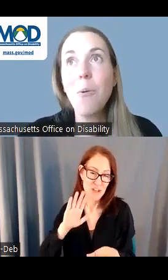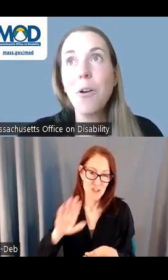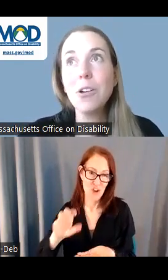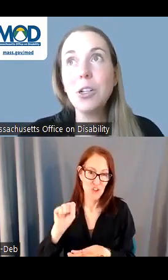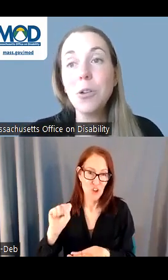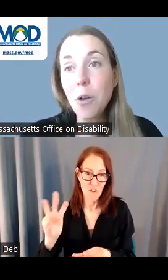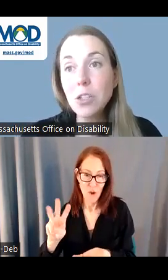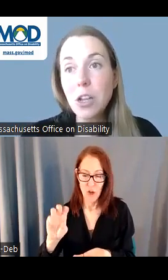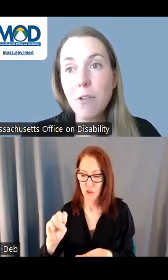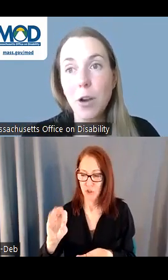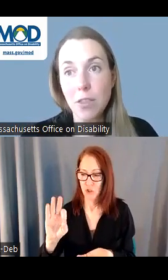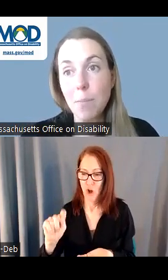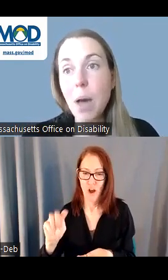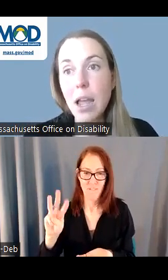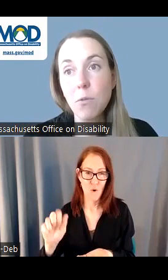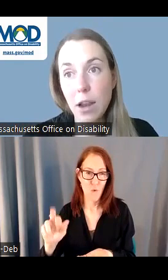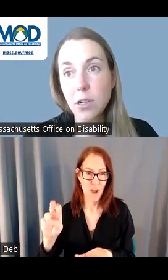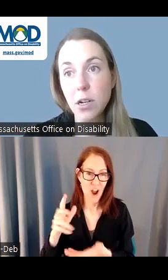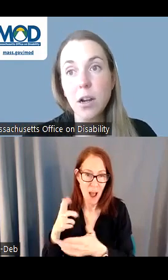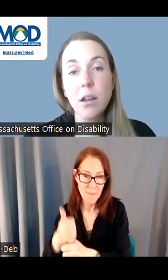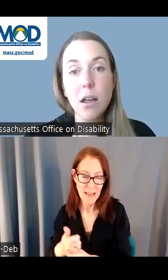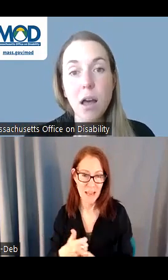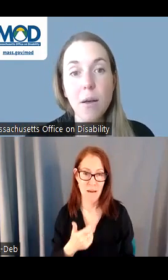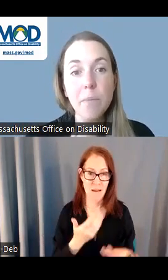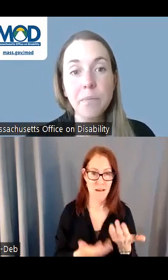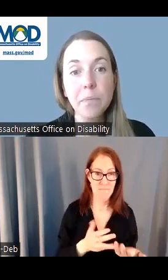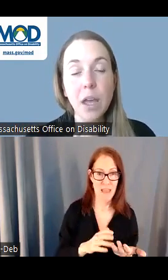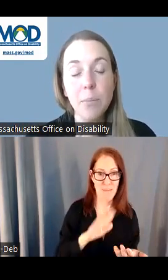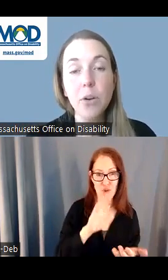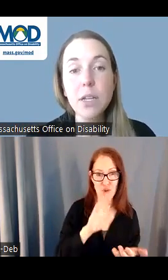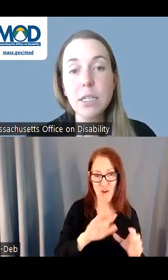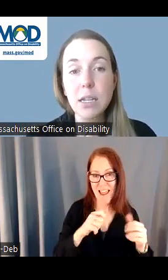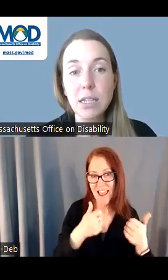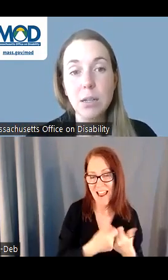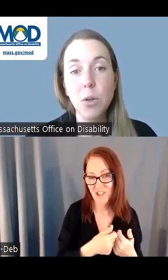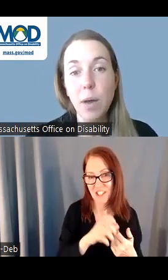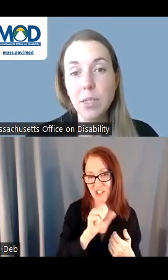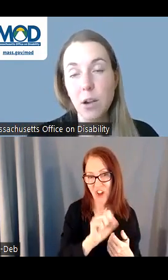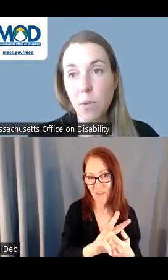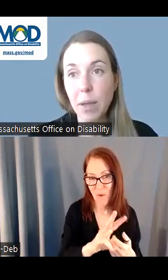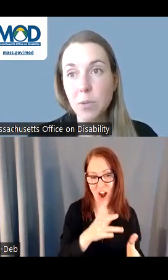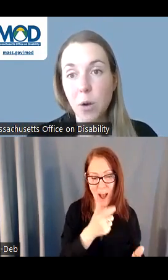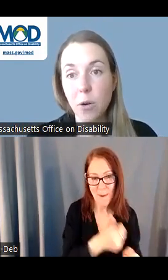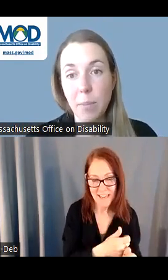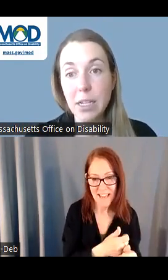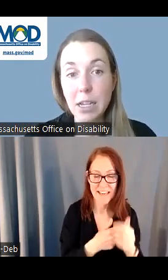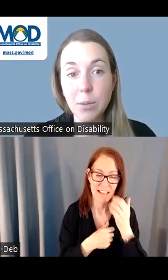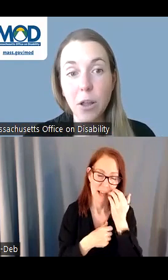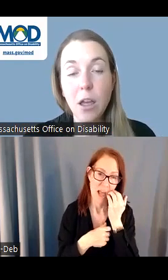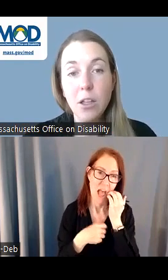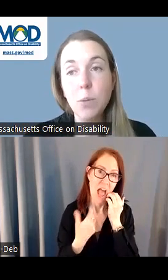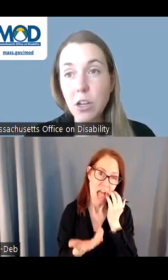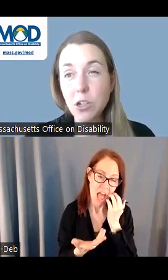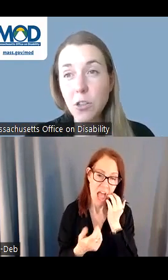software or to your own software that might render a previously accessible website or web-based program